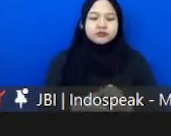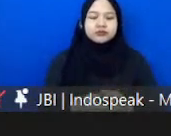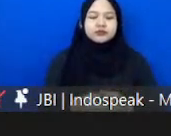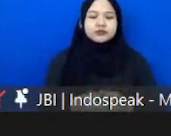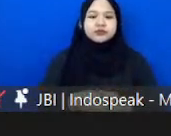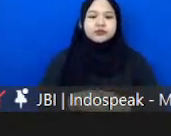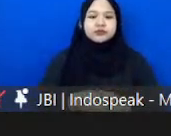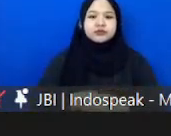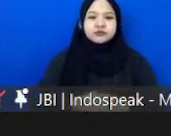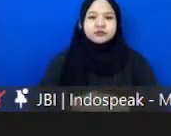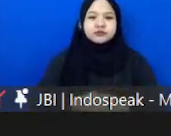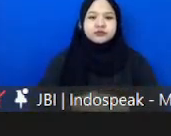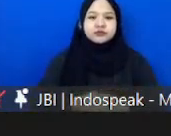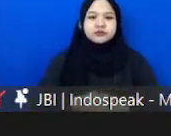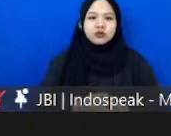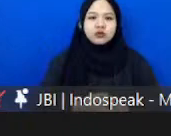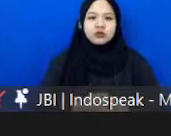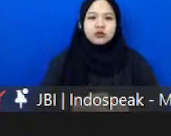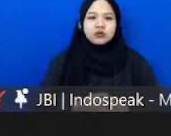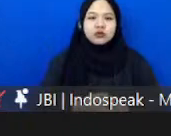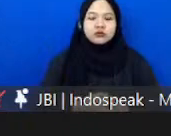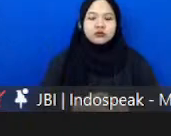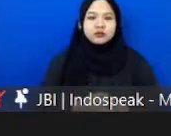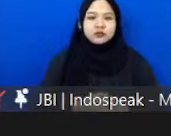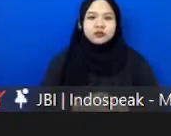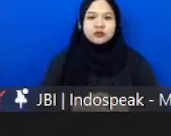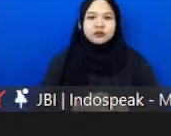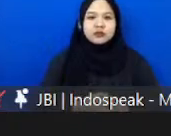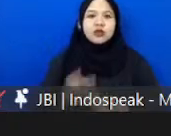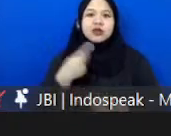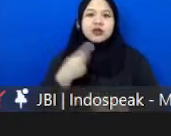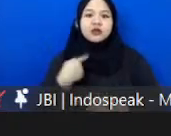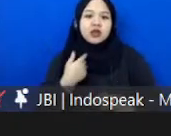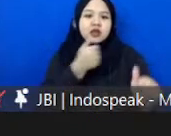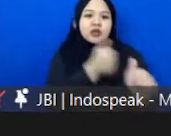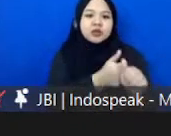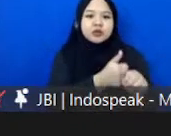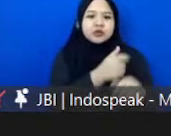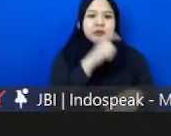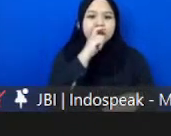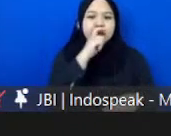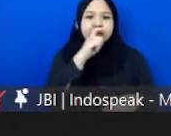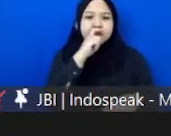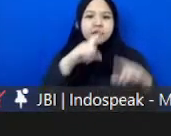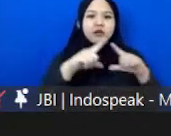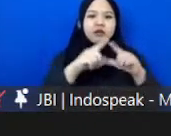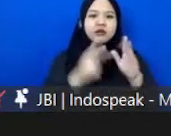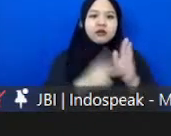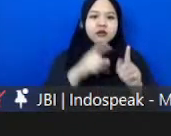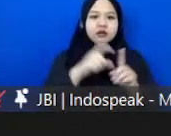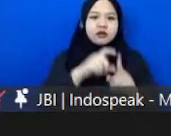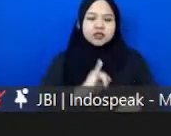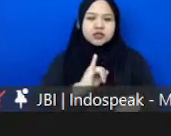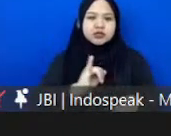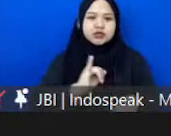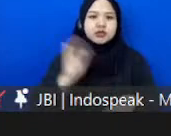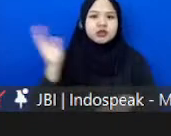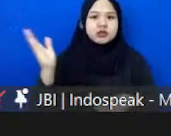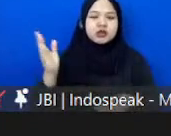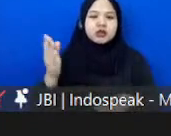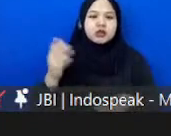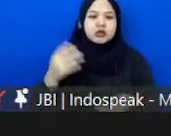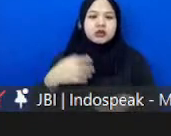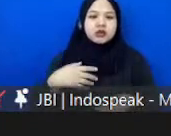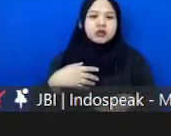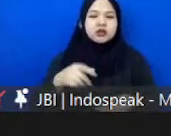We were following Father Andi, slide. That is a member of the Chameleon Order of the